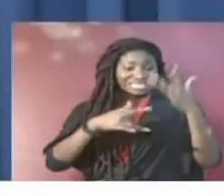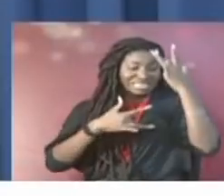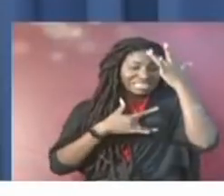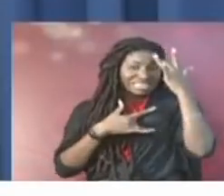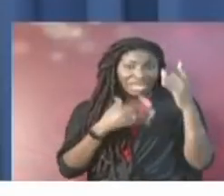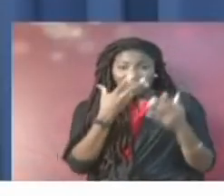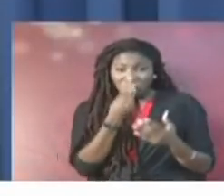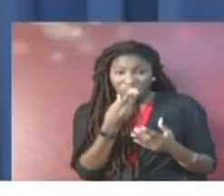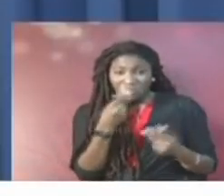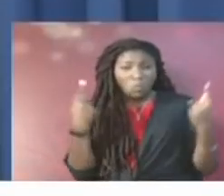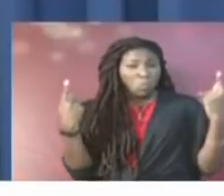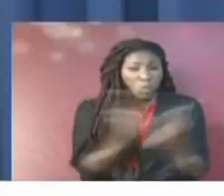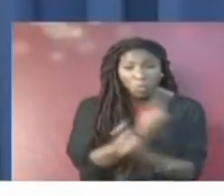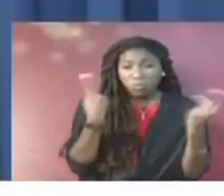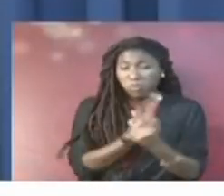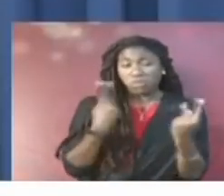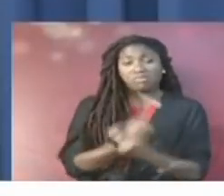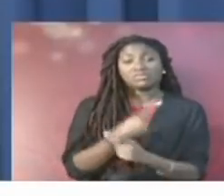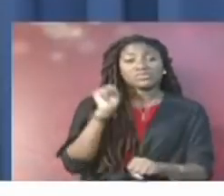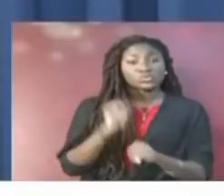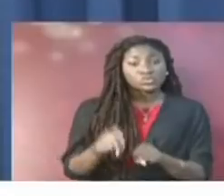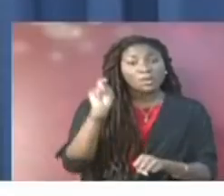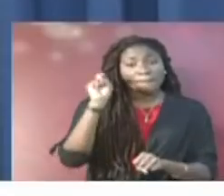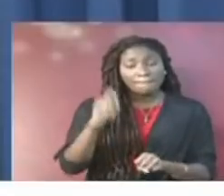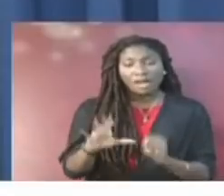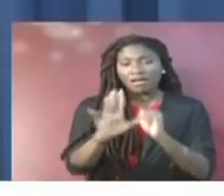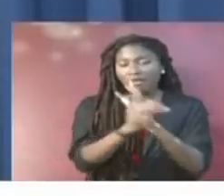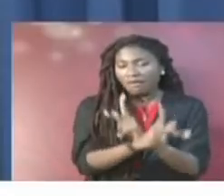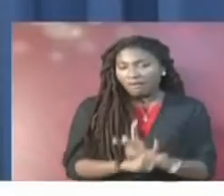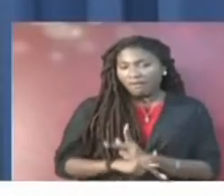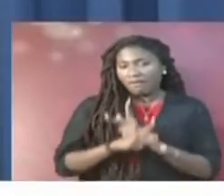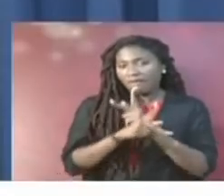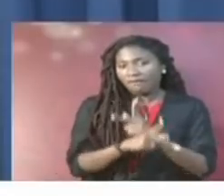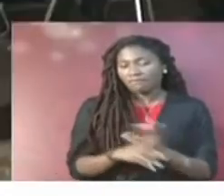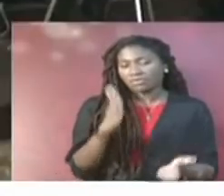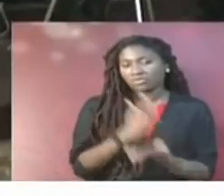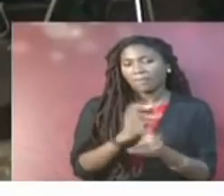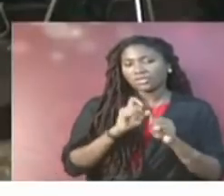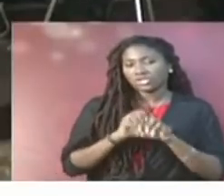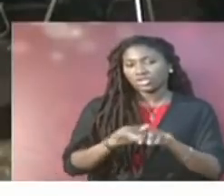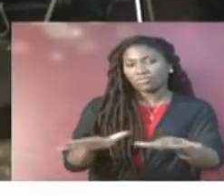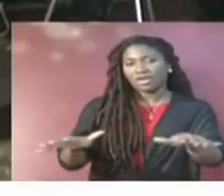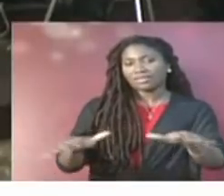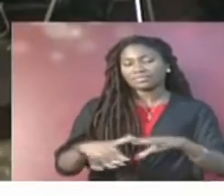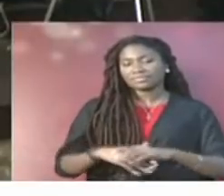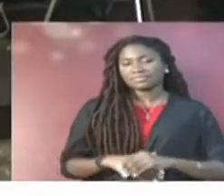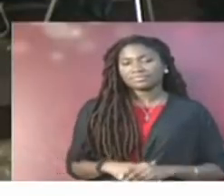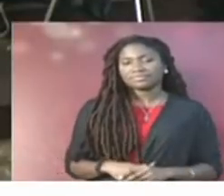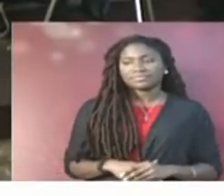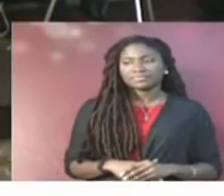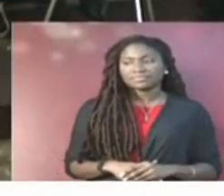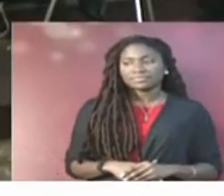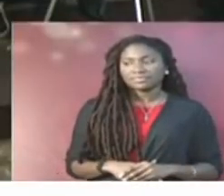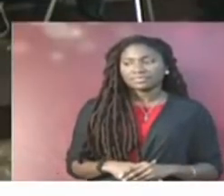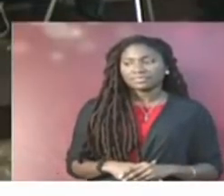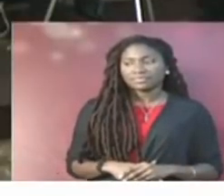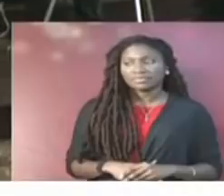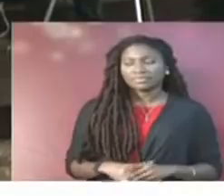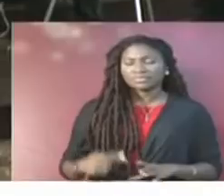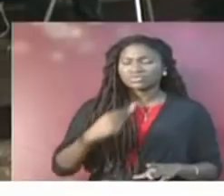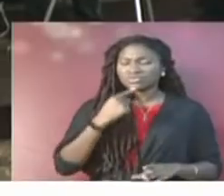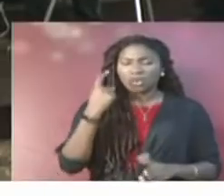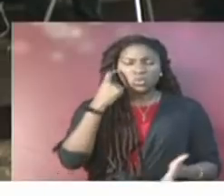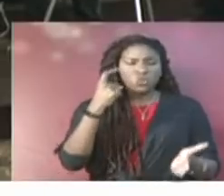up on our restrictions and be very vigilant to stop the spread. You spoke about symptoms. We've noticed that some people have been